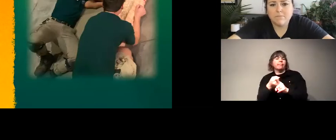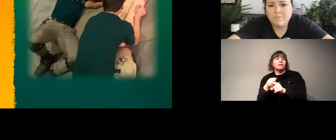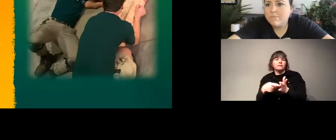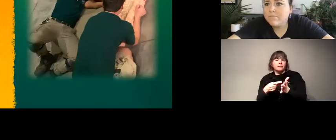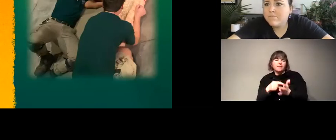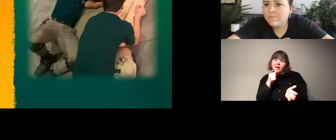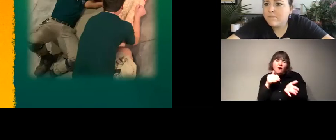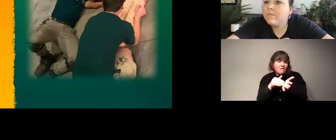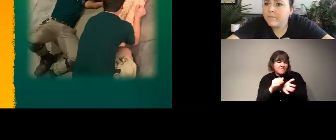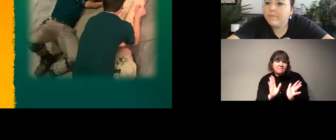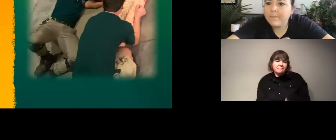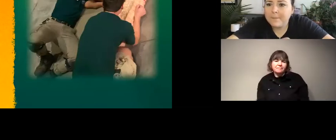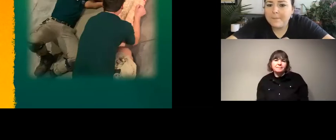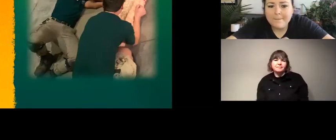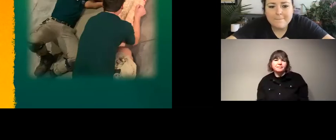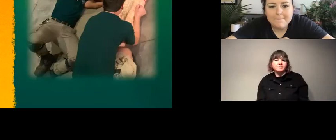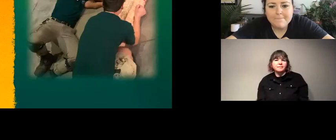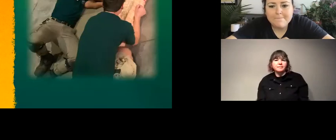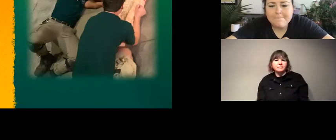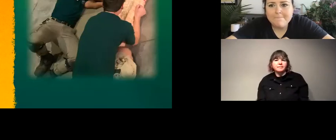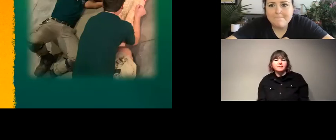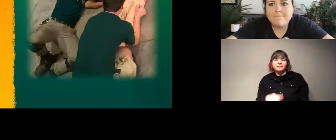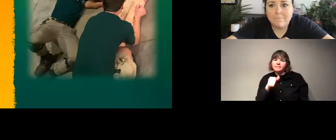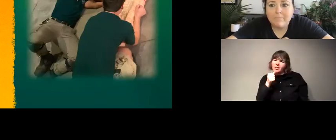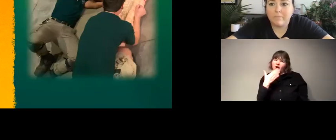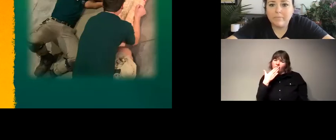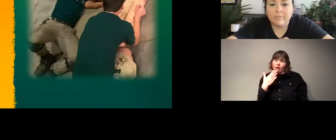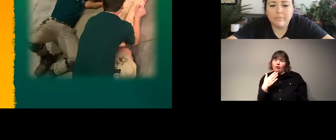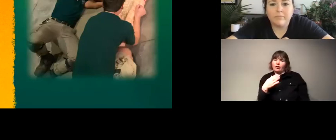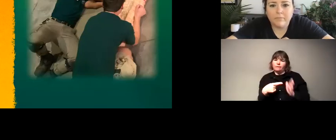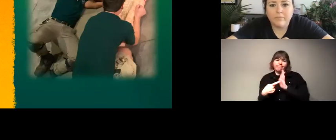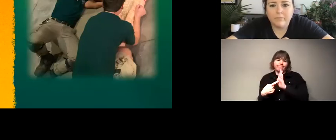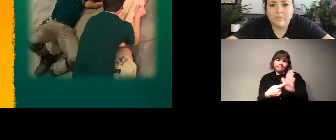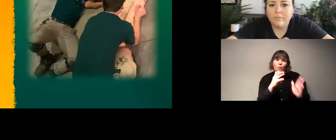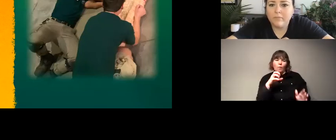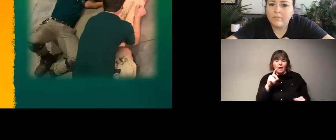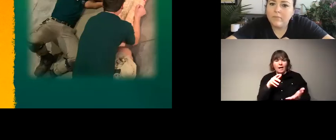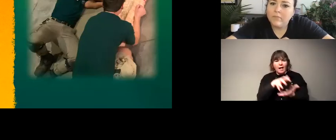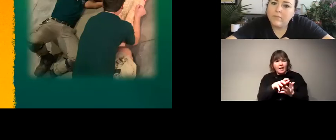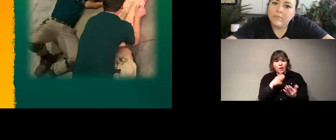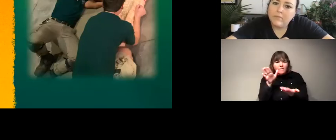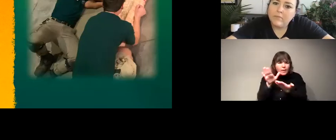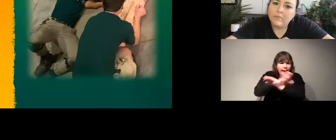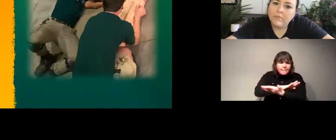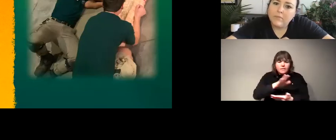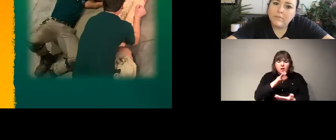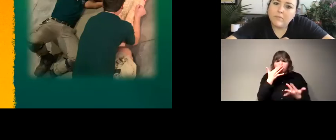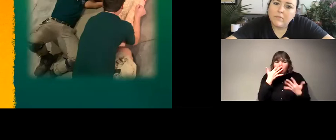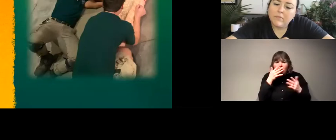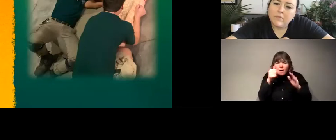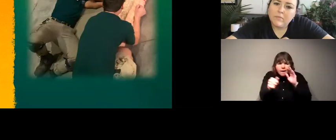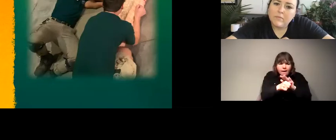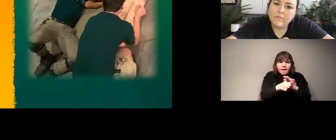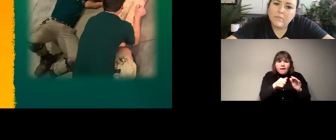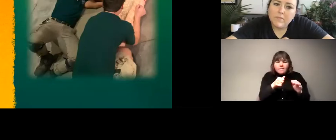show up that often though, because it's not a very good trait to have in the wild. Alligators need to use their camouflage and their color to